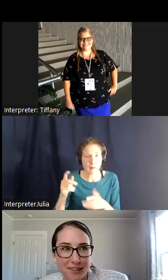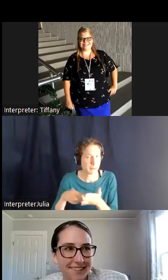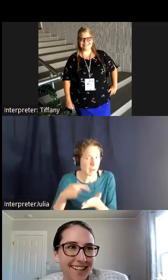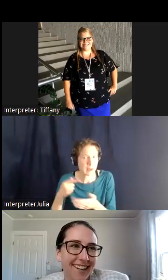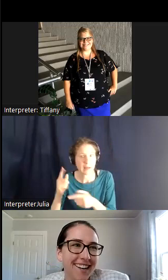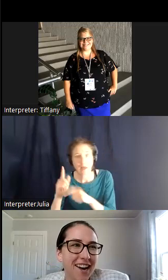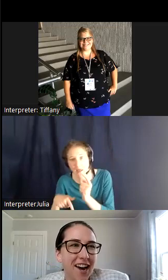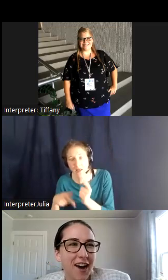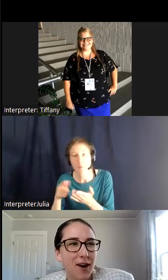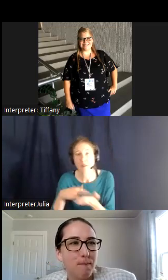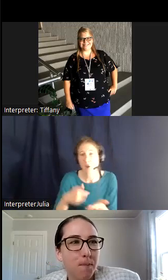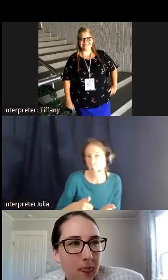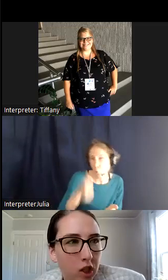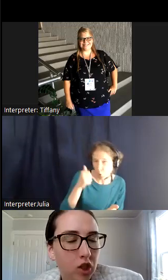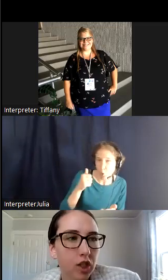and the difference there.